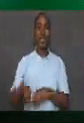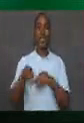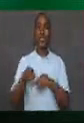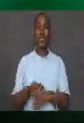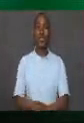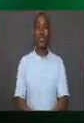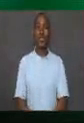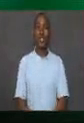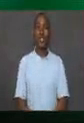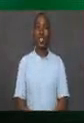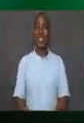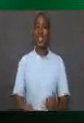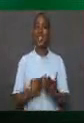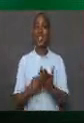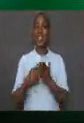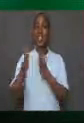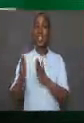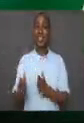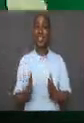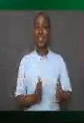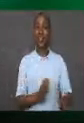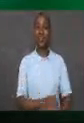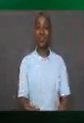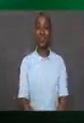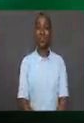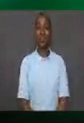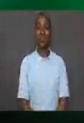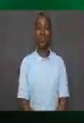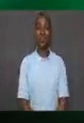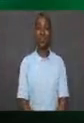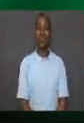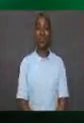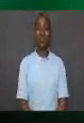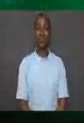Students, let's get ready.